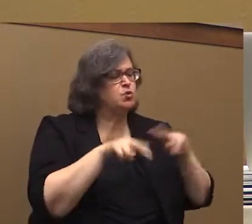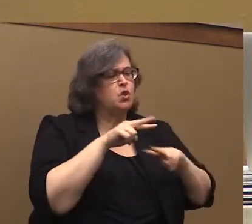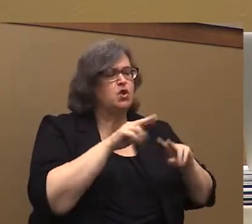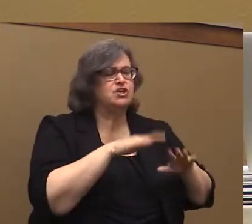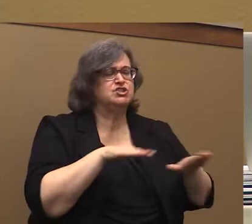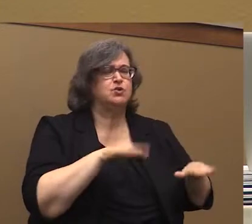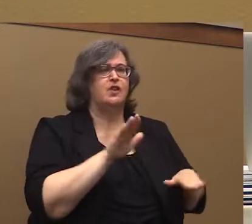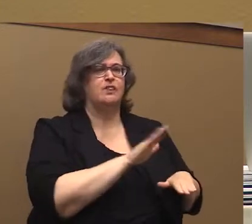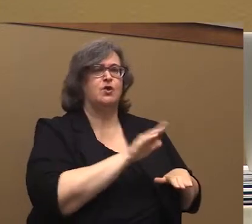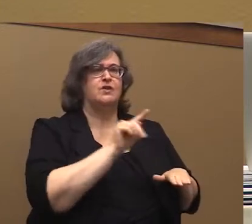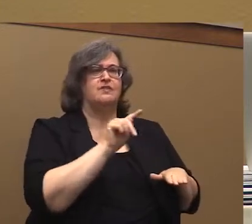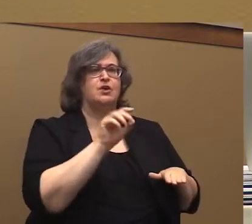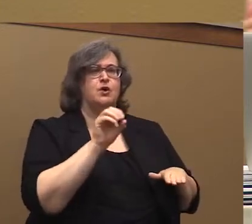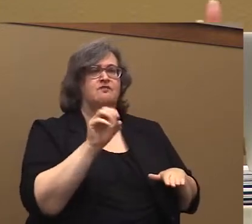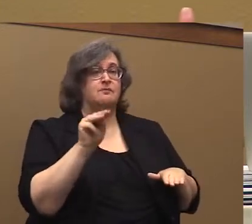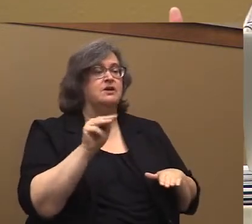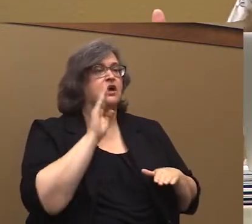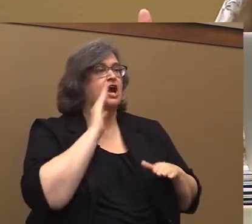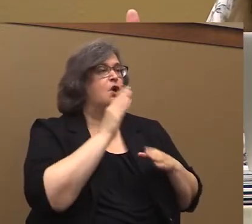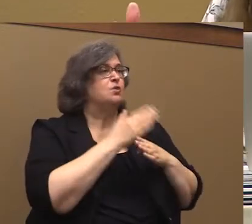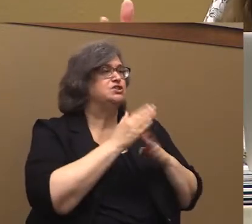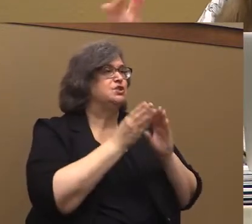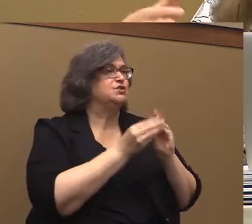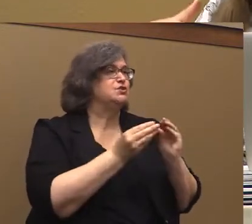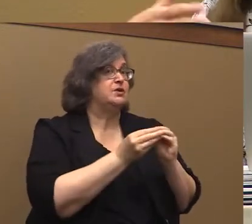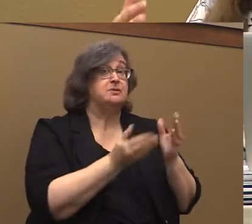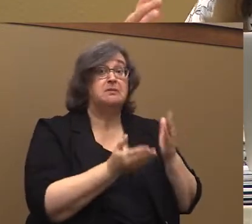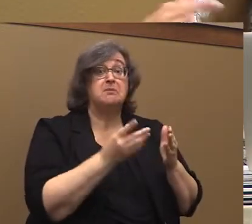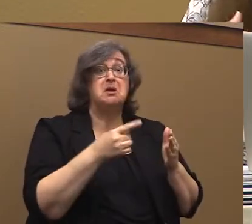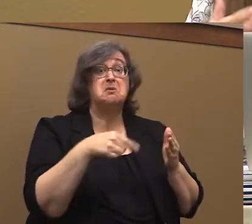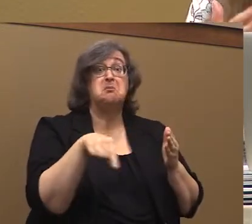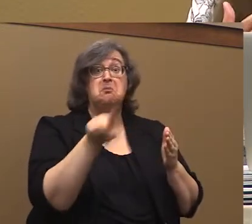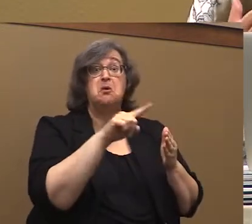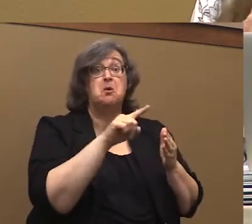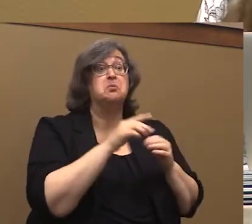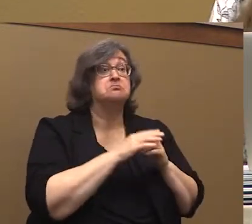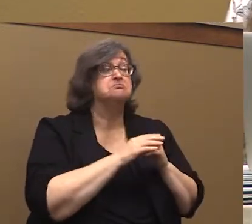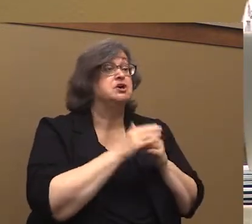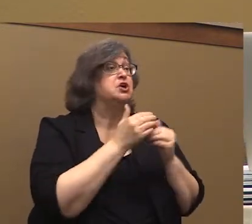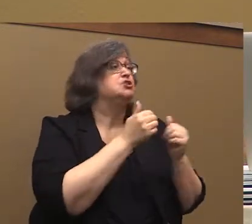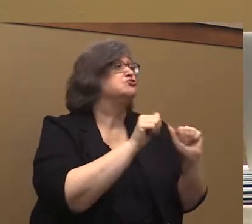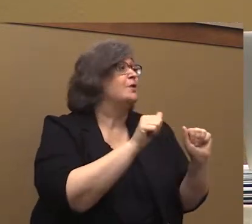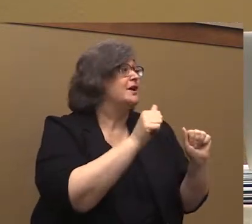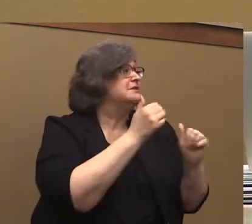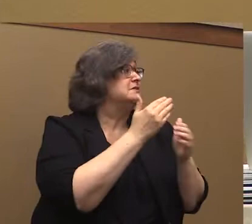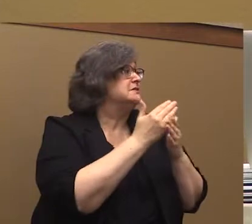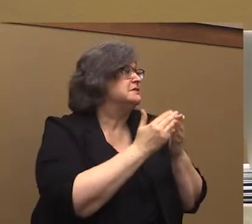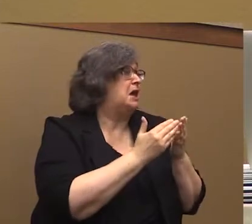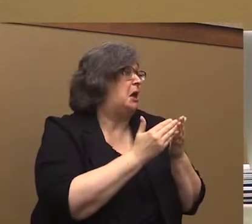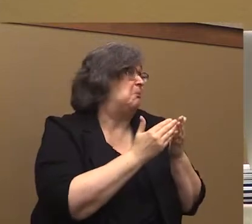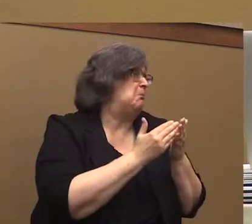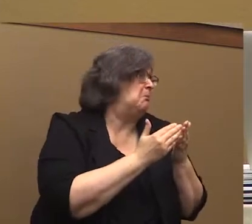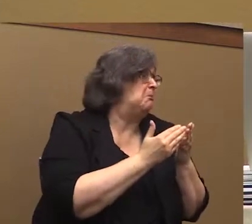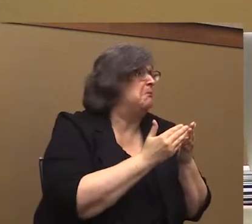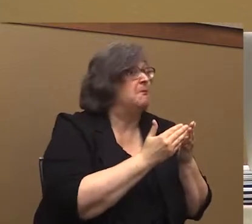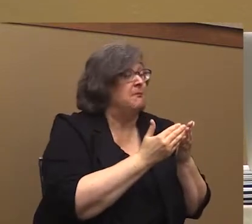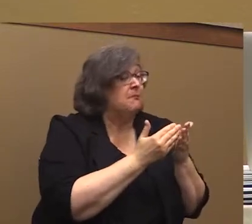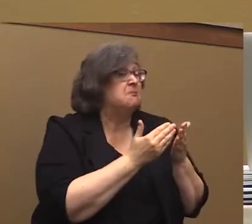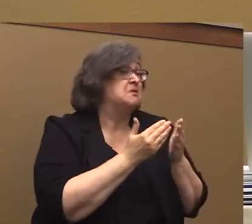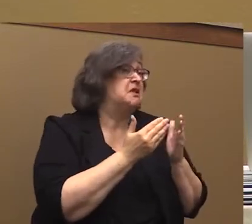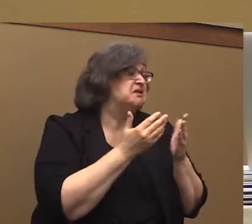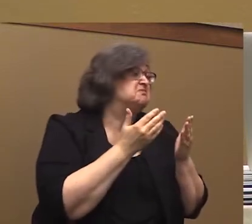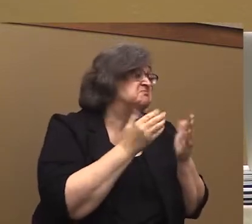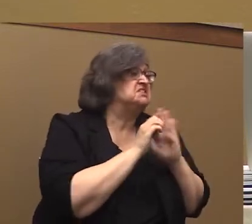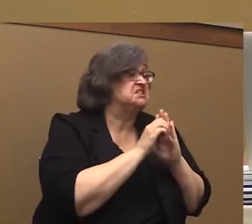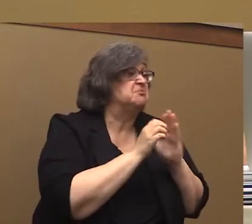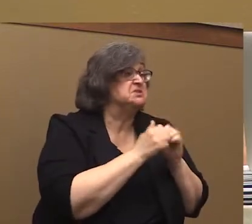at children's theory of mind. And I'll share those with you because maybe you might try some of those out on some